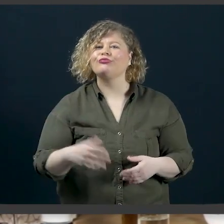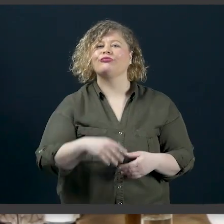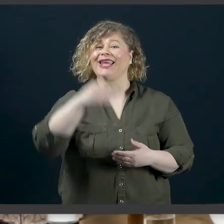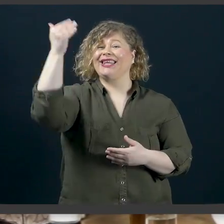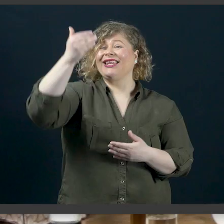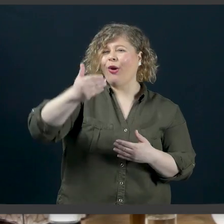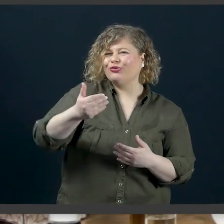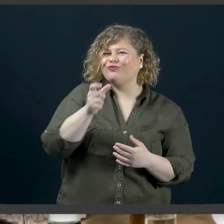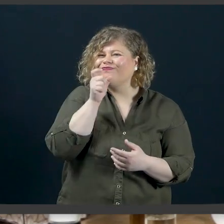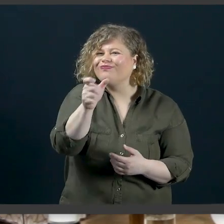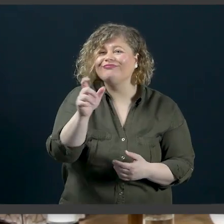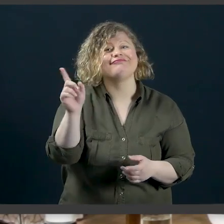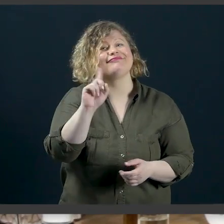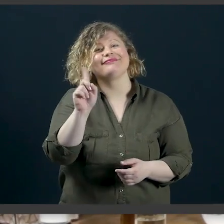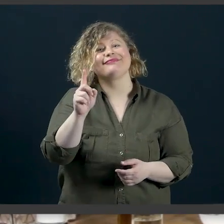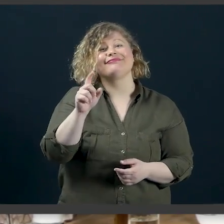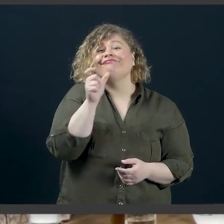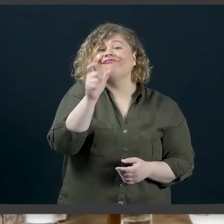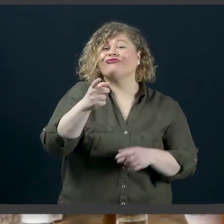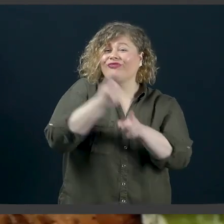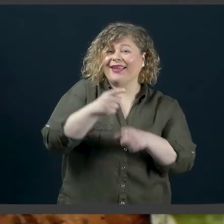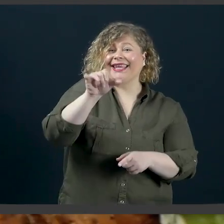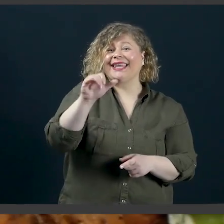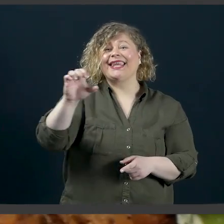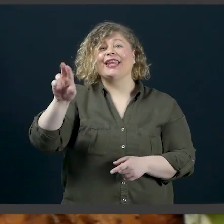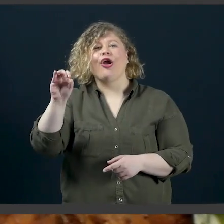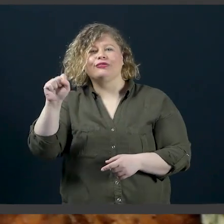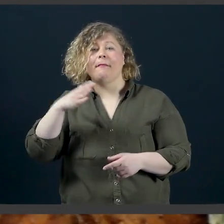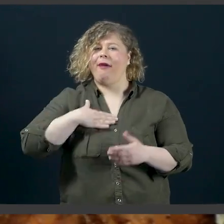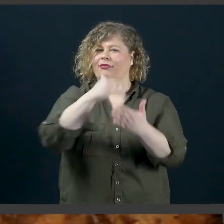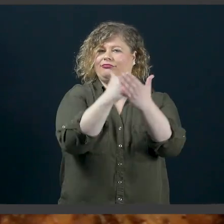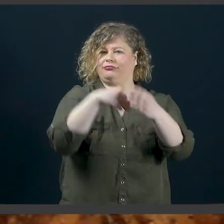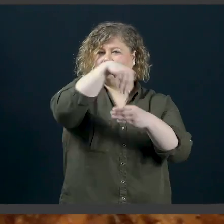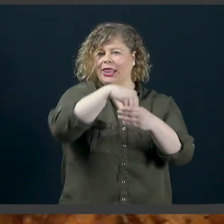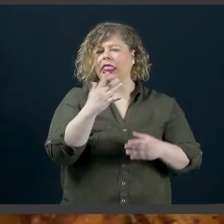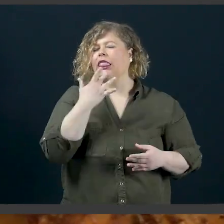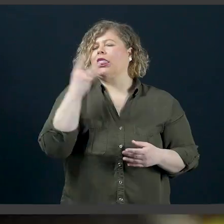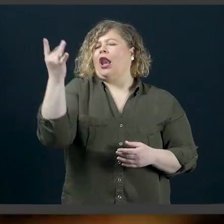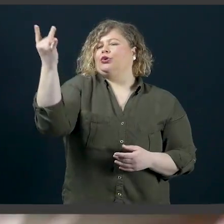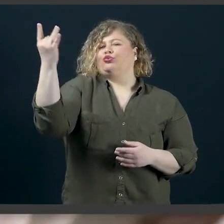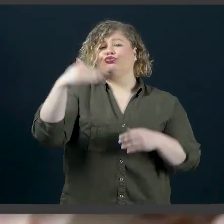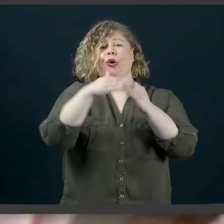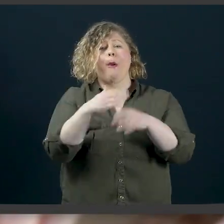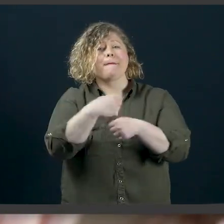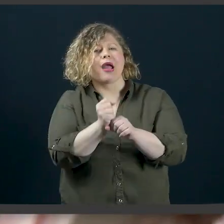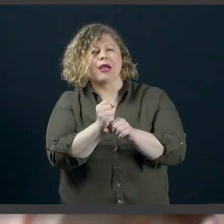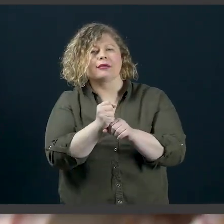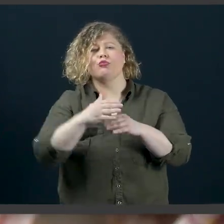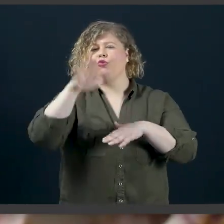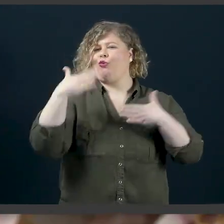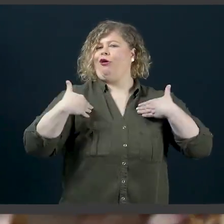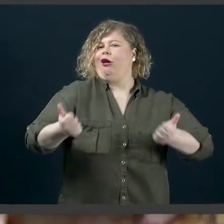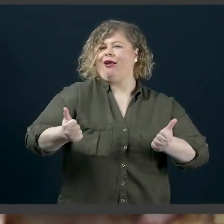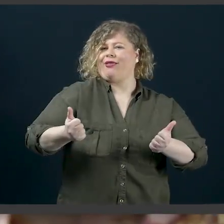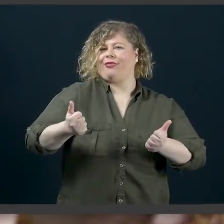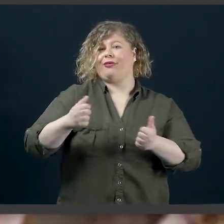it's not pronounced gyros but gyros. My recipe is absolutely delicious, homemade and much